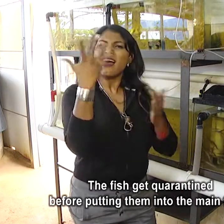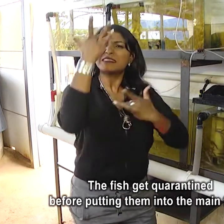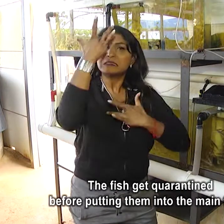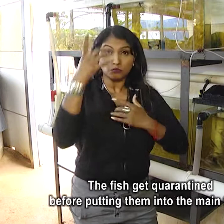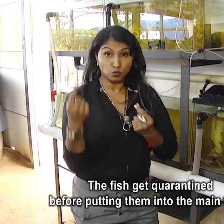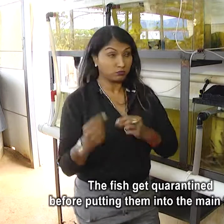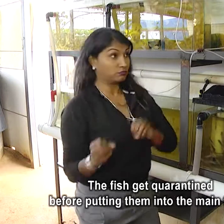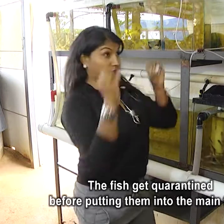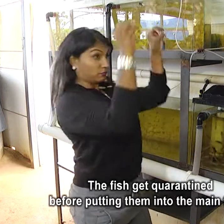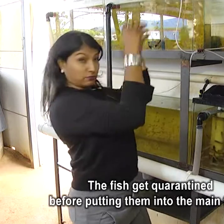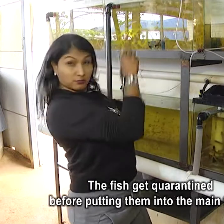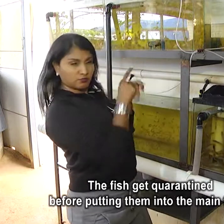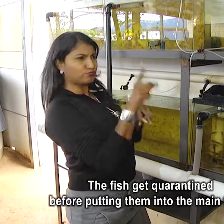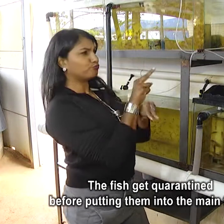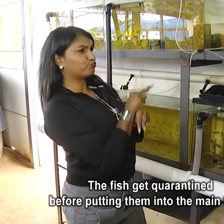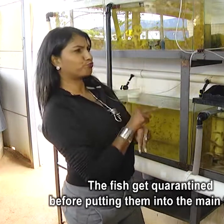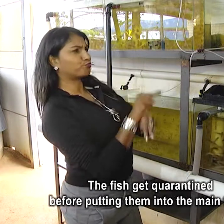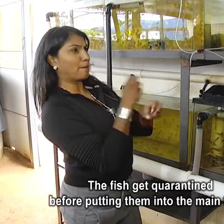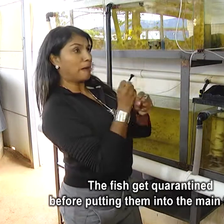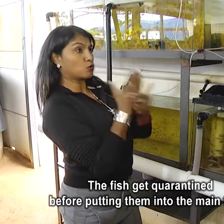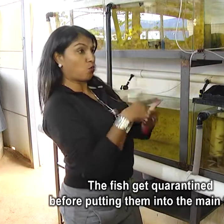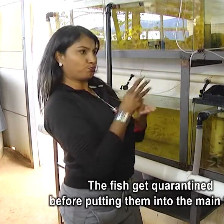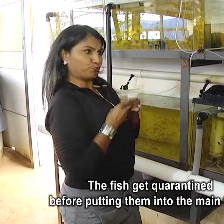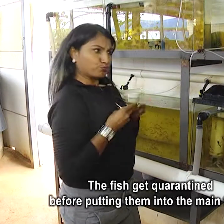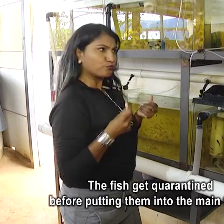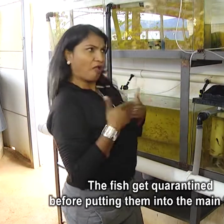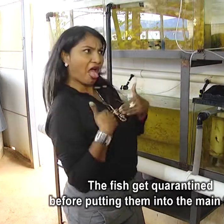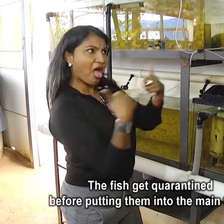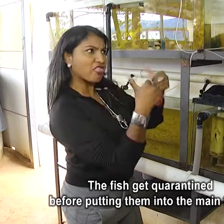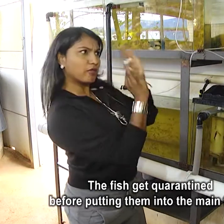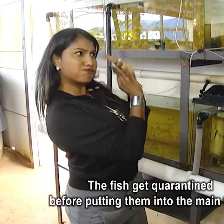The fish get quarantined before putting them into the main tanks.